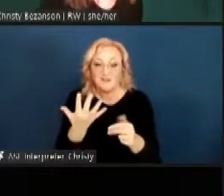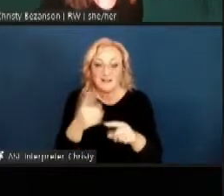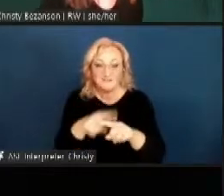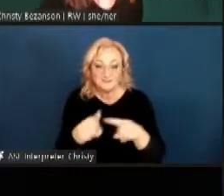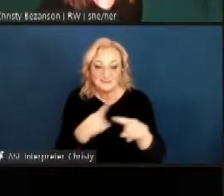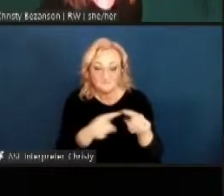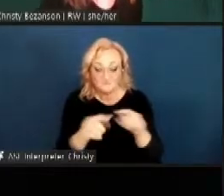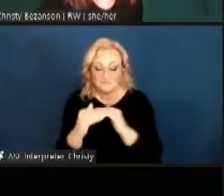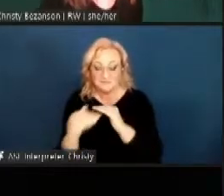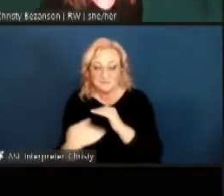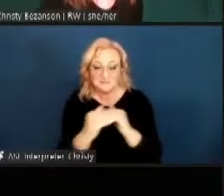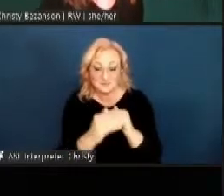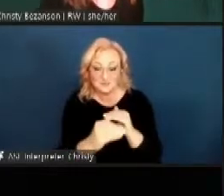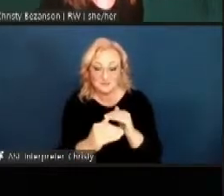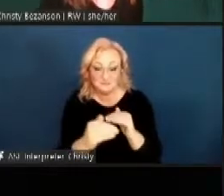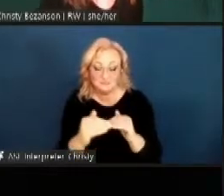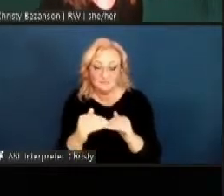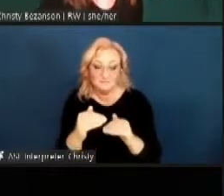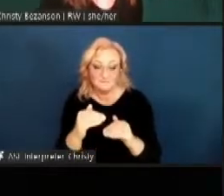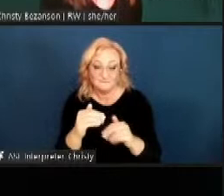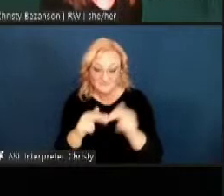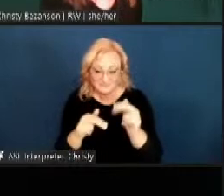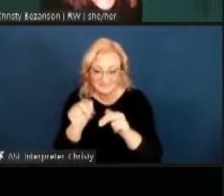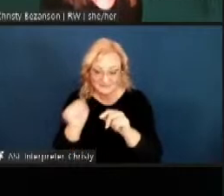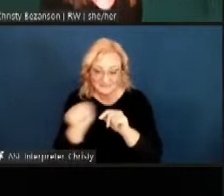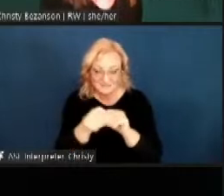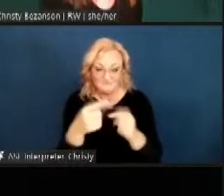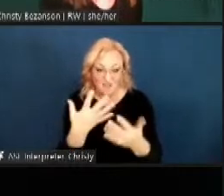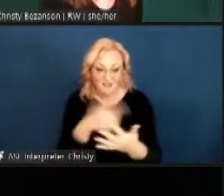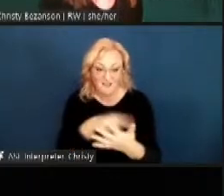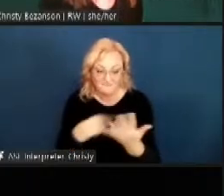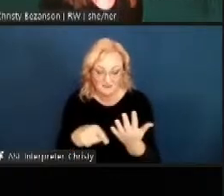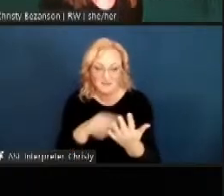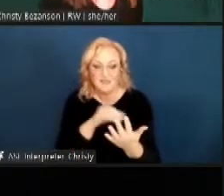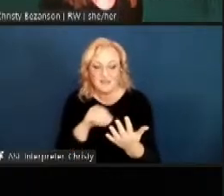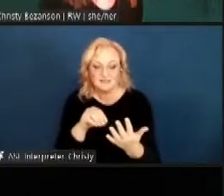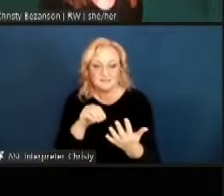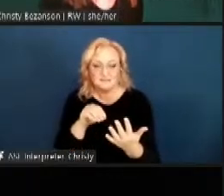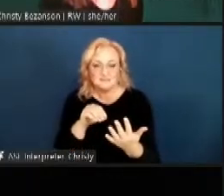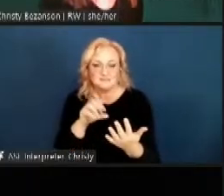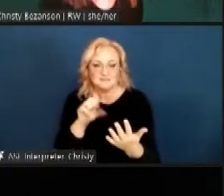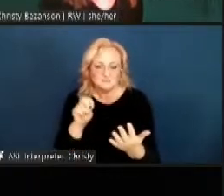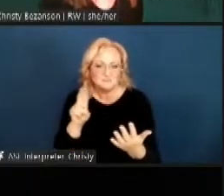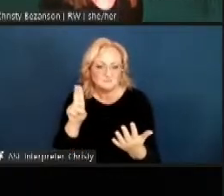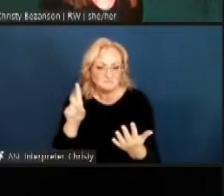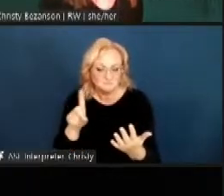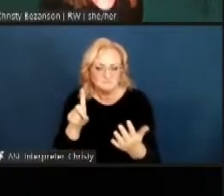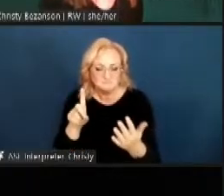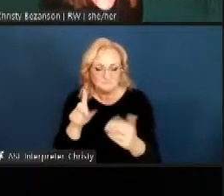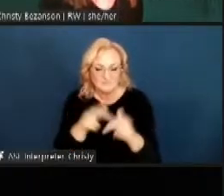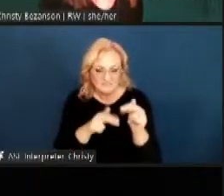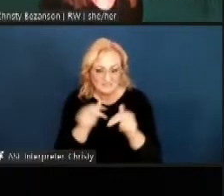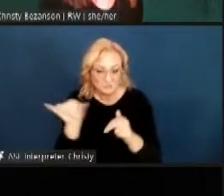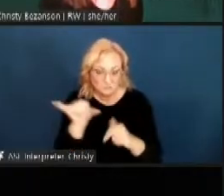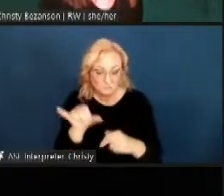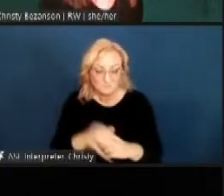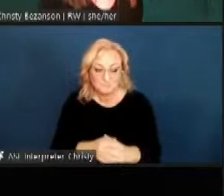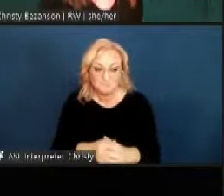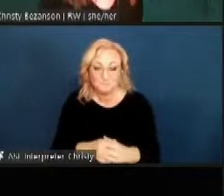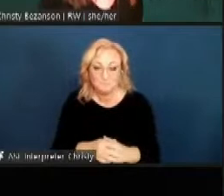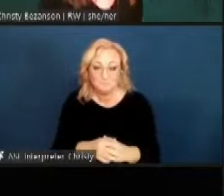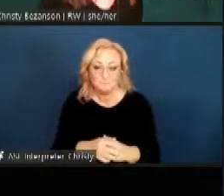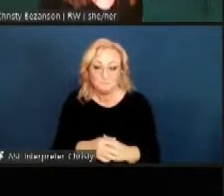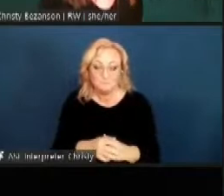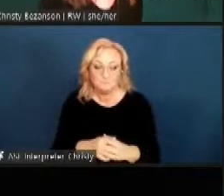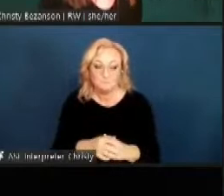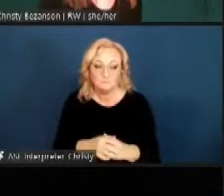stabilization facilities, as well as substance use treatment residential facilities. And so we're